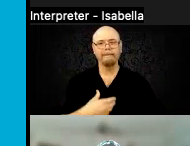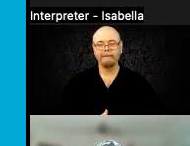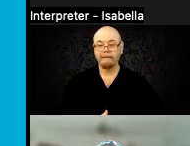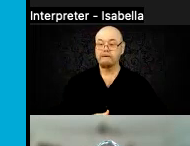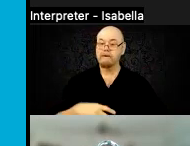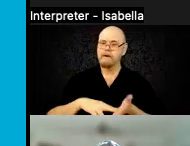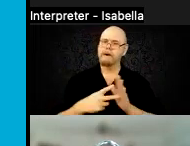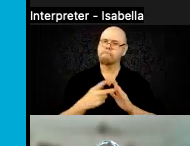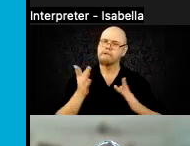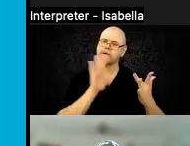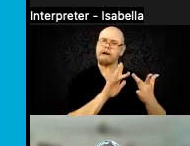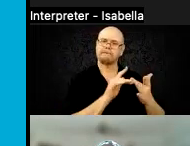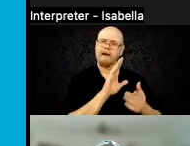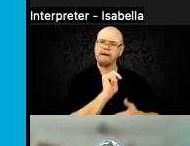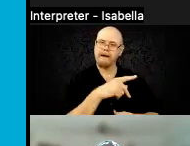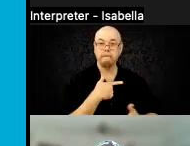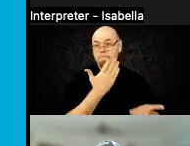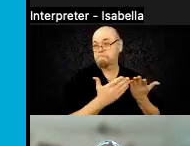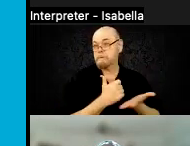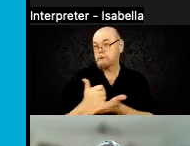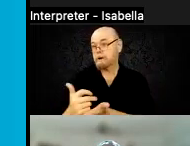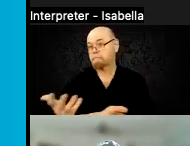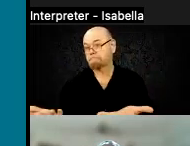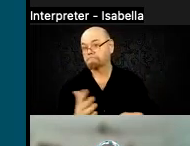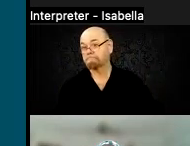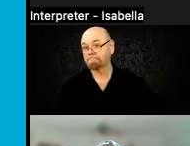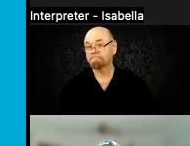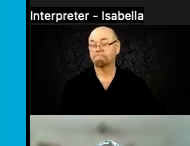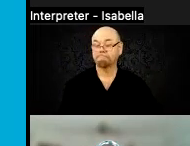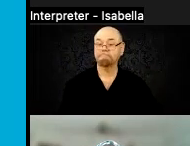CAP about, and we can see if there's a way we can help you with that appeal.